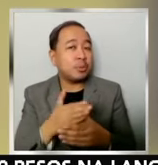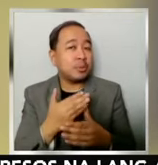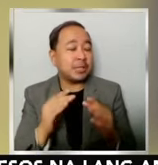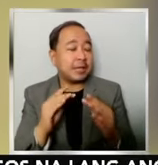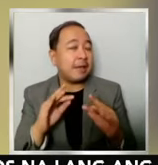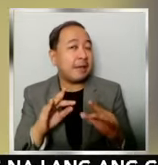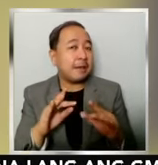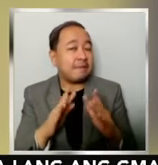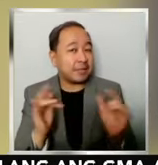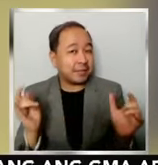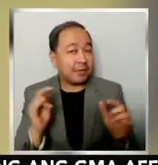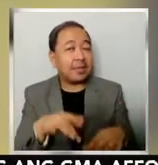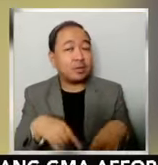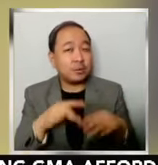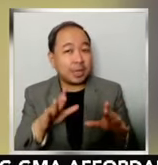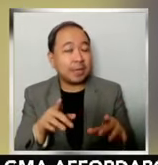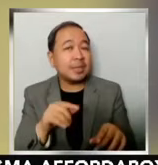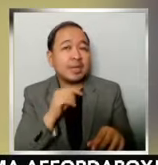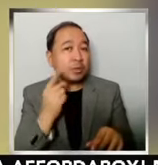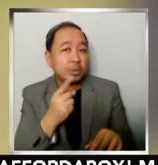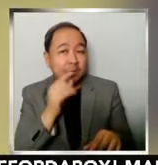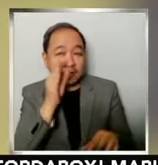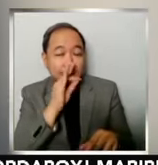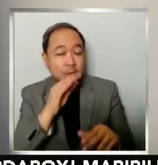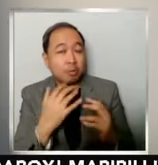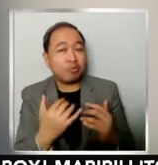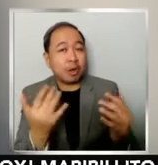crowd ang na-miss ni Carly. Pati ang Pinoy